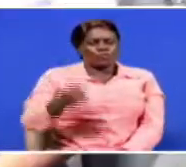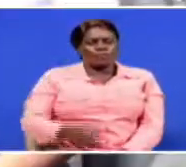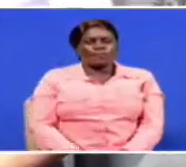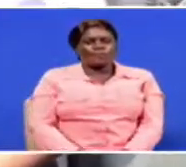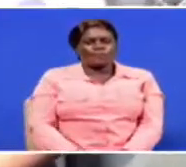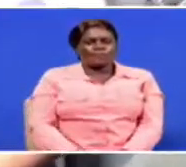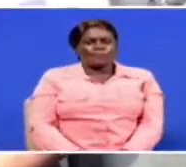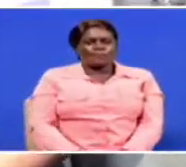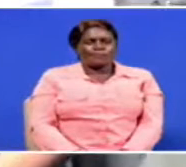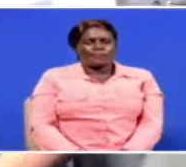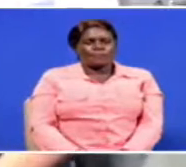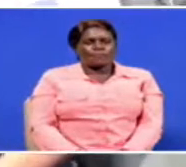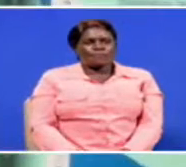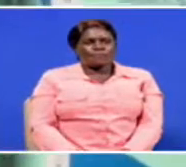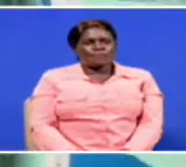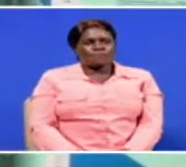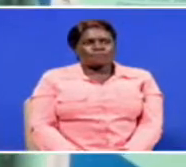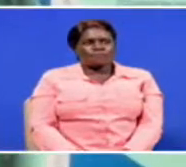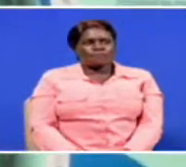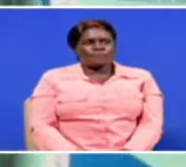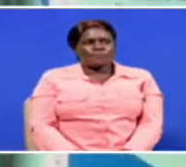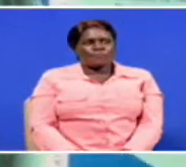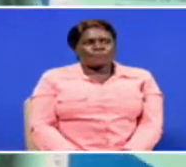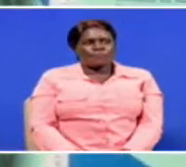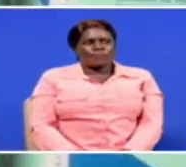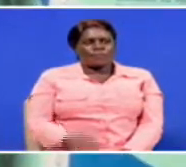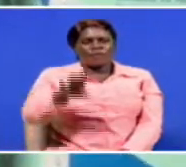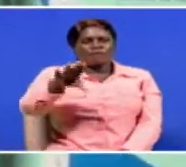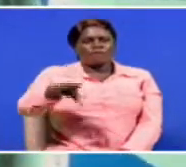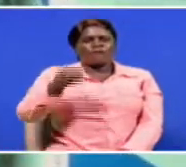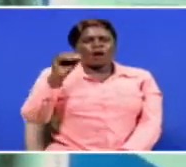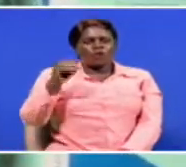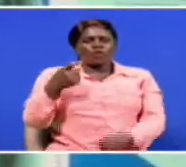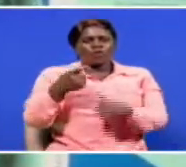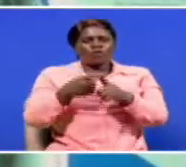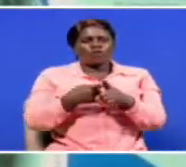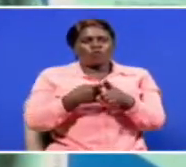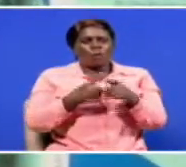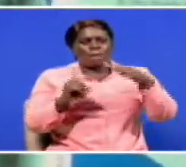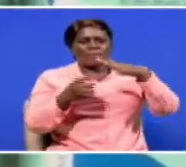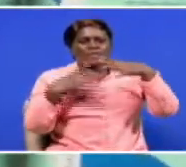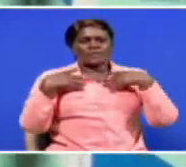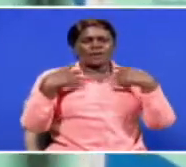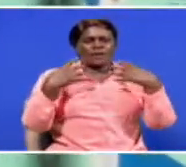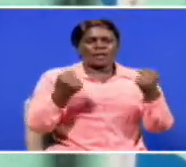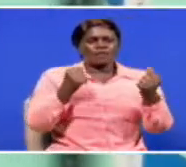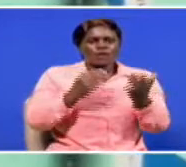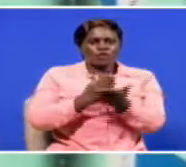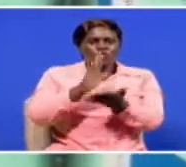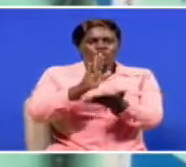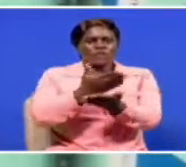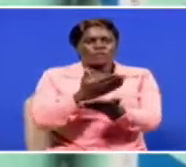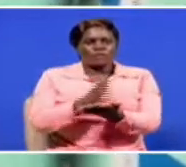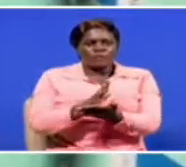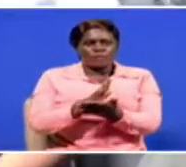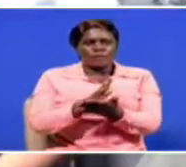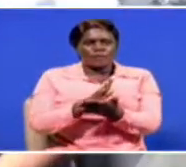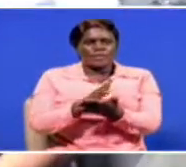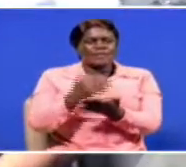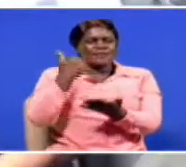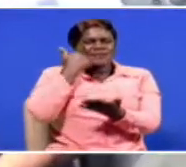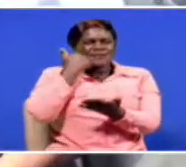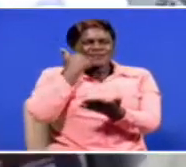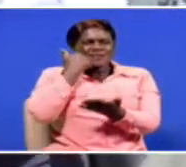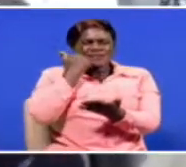Bilharzia, and intestinal worms. The findings prompted the Ministry of Health, through the Department of Vector-Borne